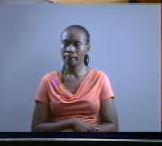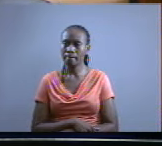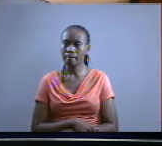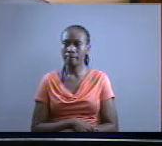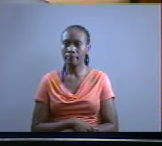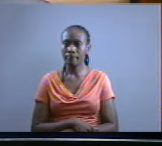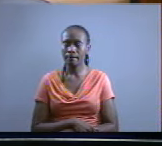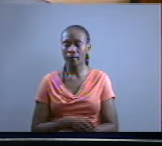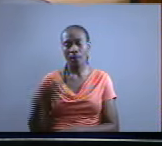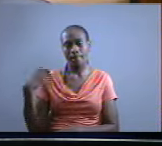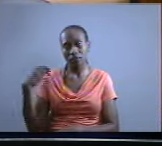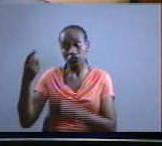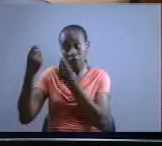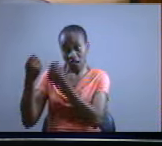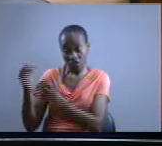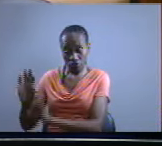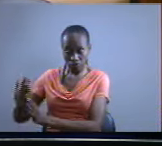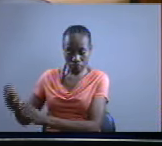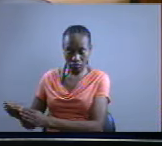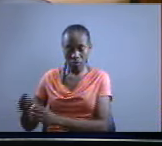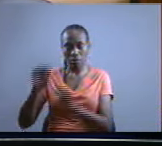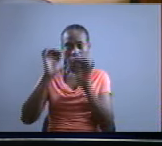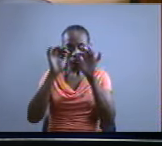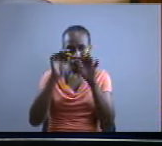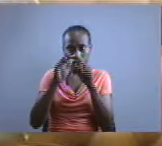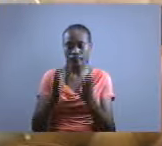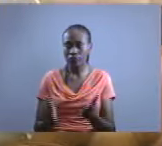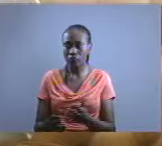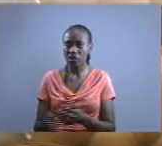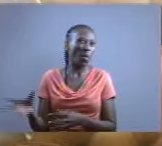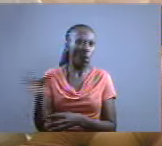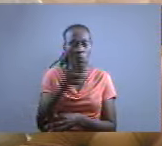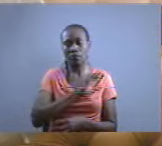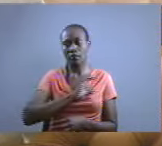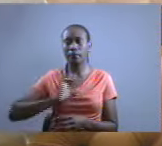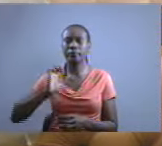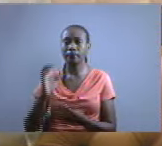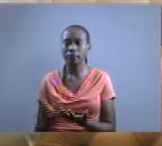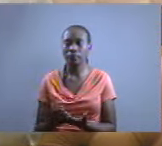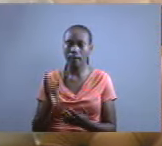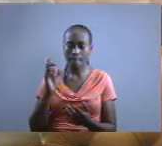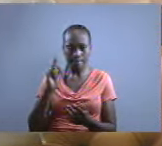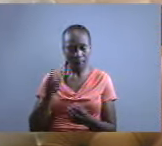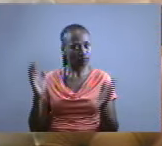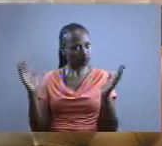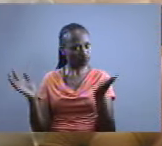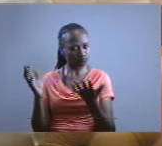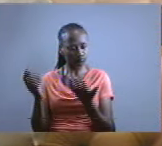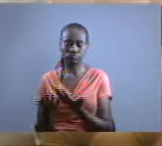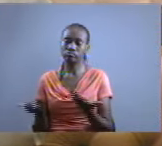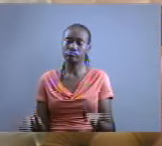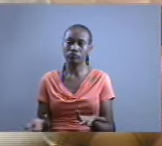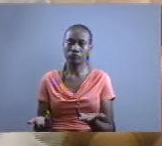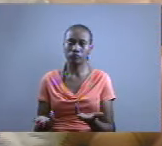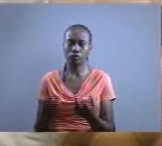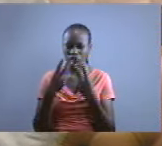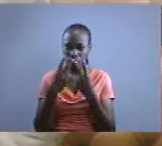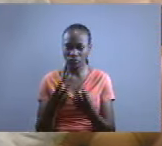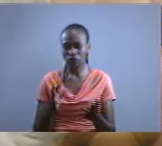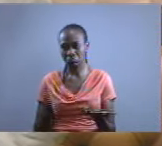Minister Gordon and Minister of Public Service and Administration, in fact the whole cabinet, should be commended for measures taken to curtail